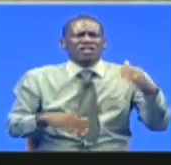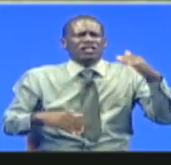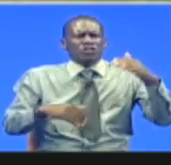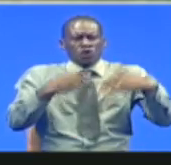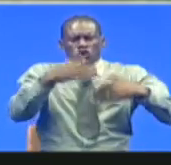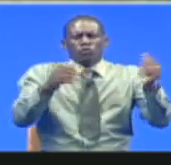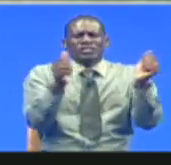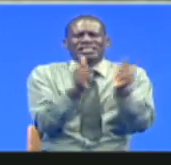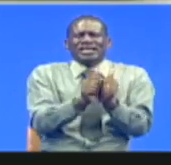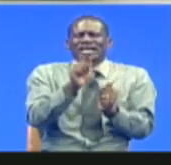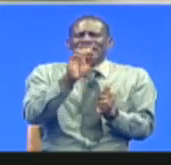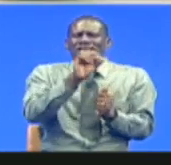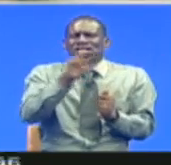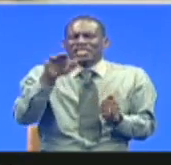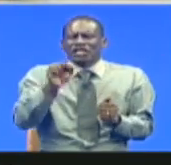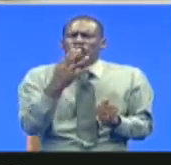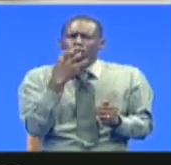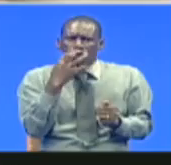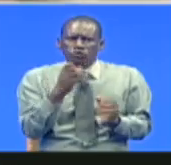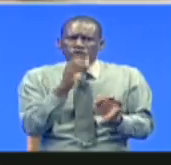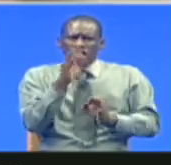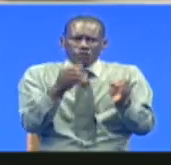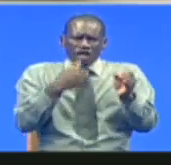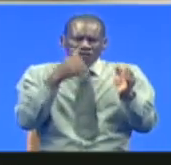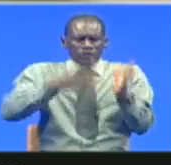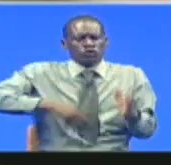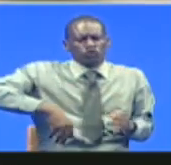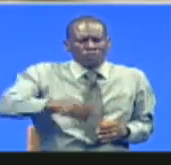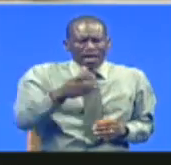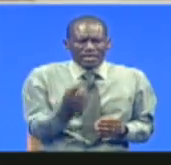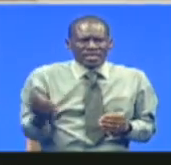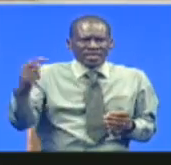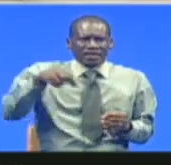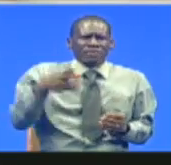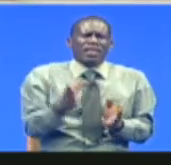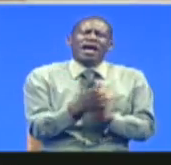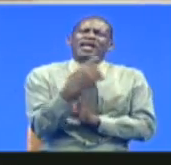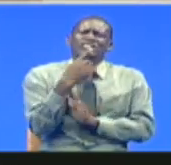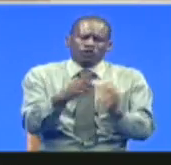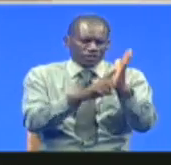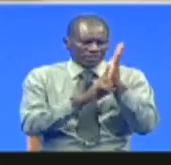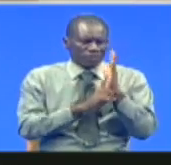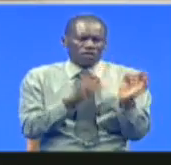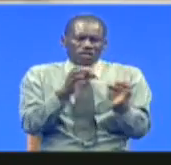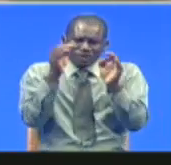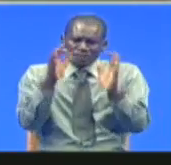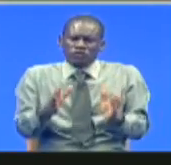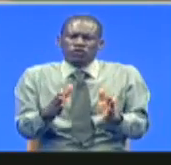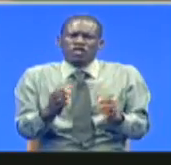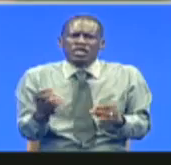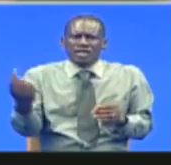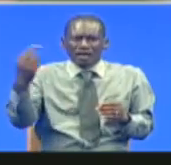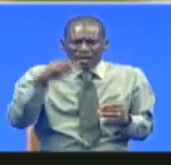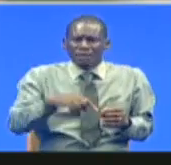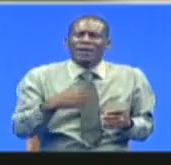10 tons of mangoes. Ikiwa tuna mnunuzi anakuja huko anasema kwa mfano anataka 10,000